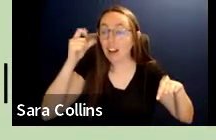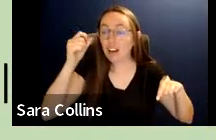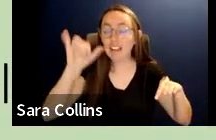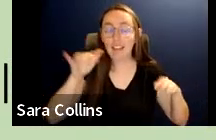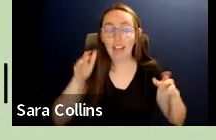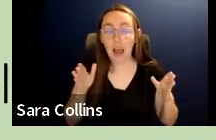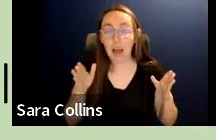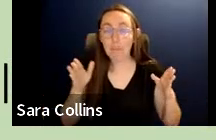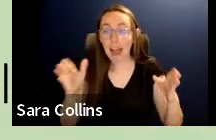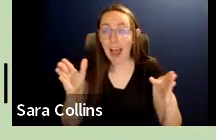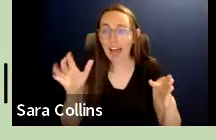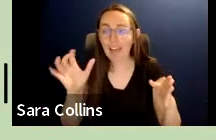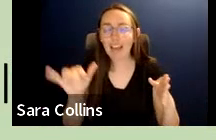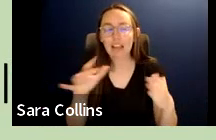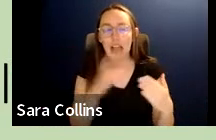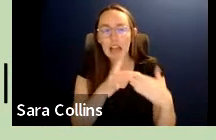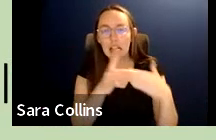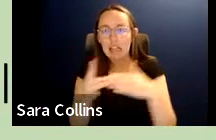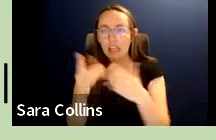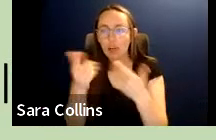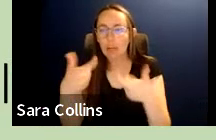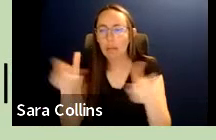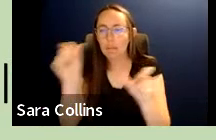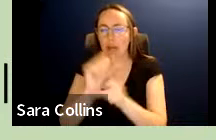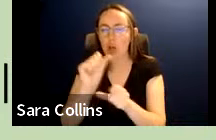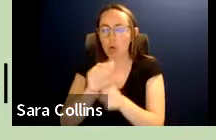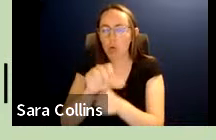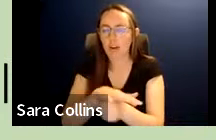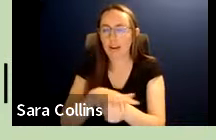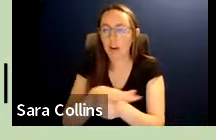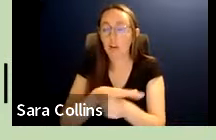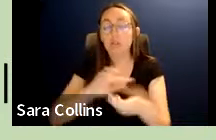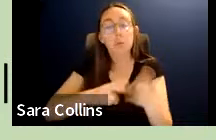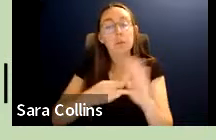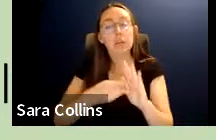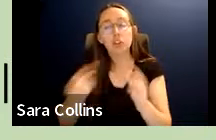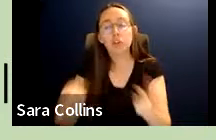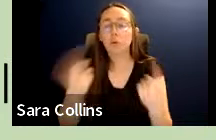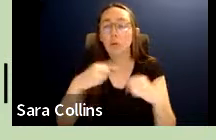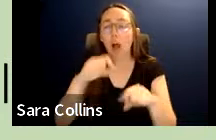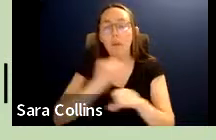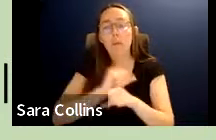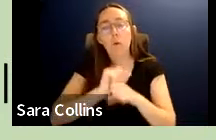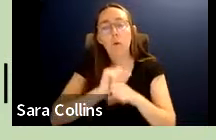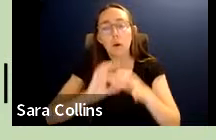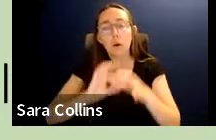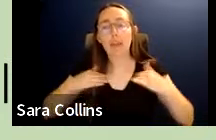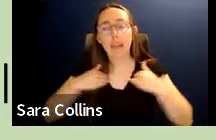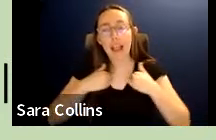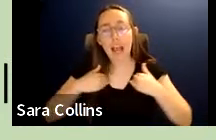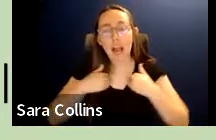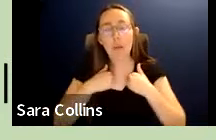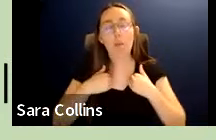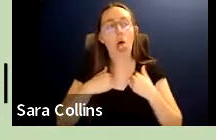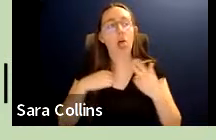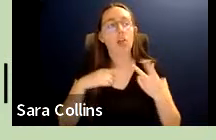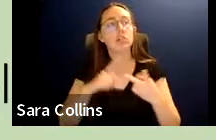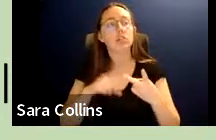areas of our farm. So if you're coming to work with our animals, if you're